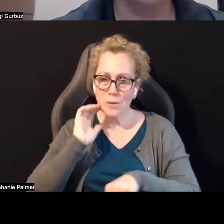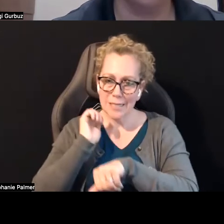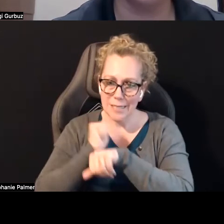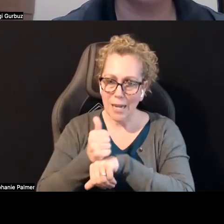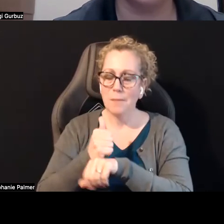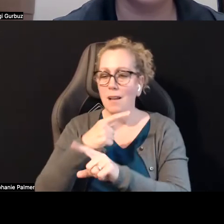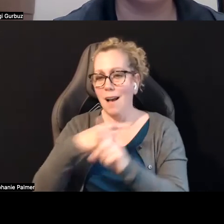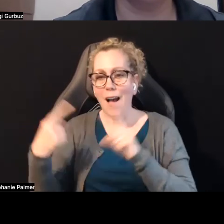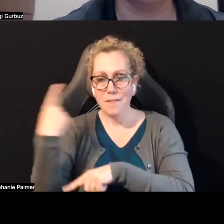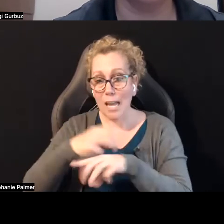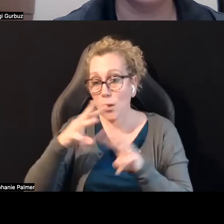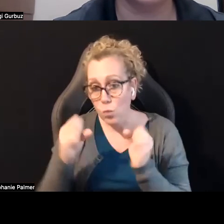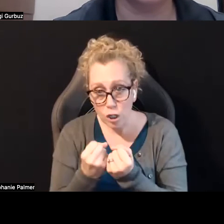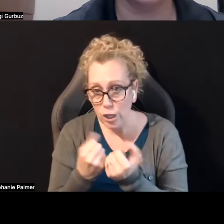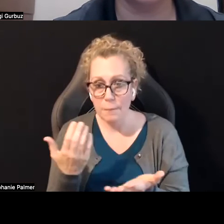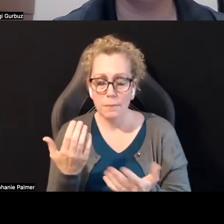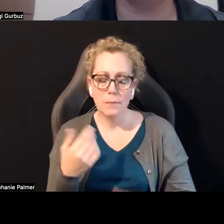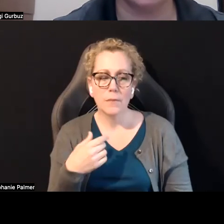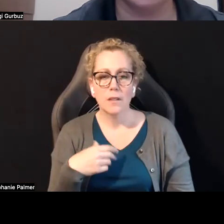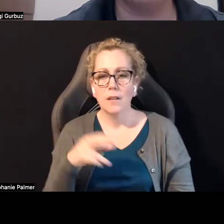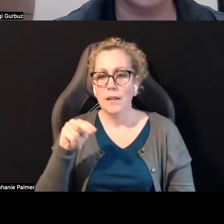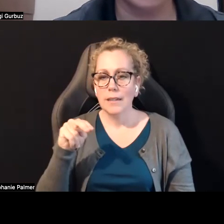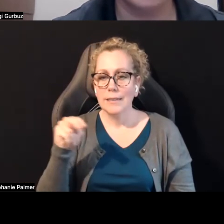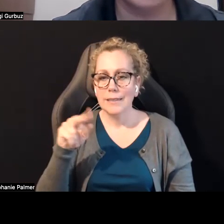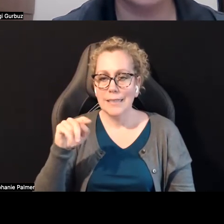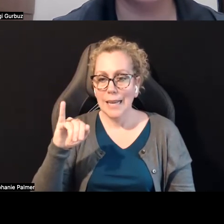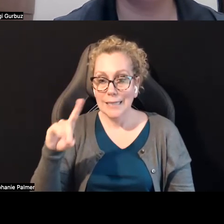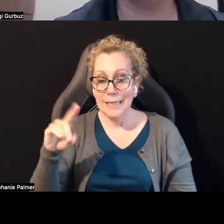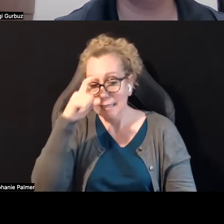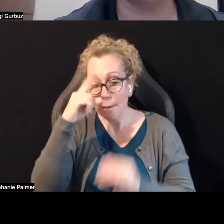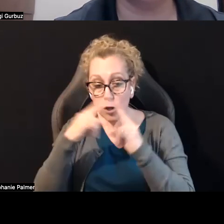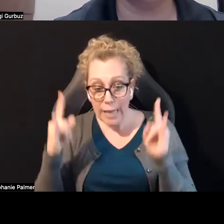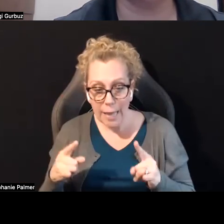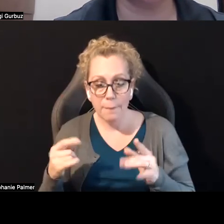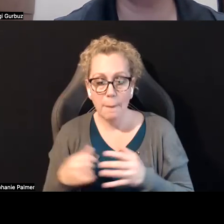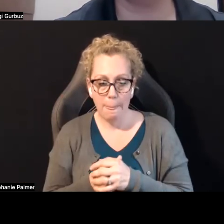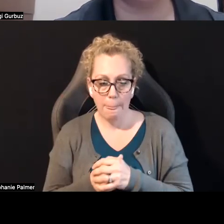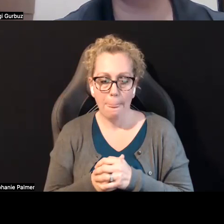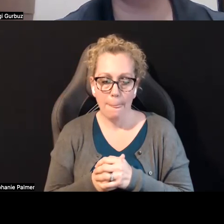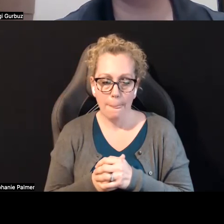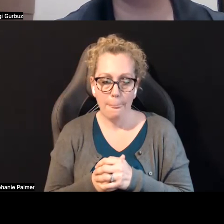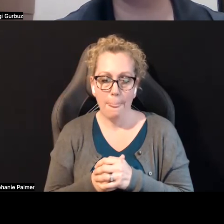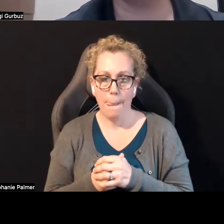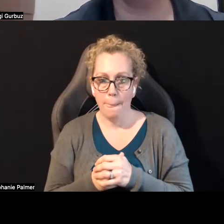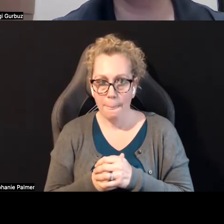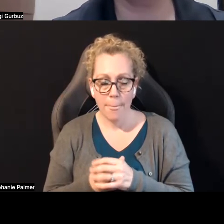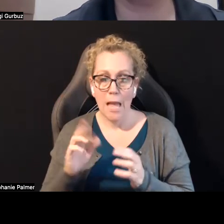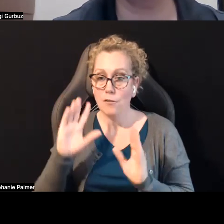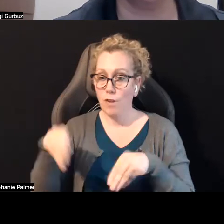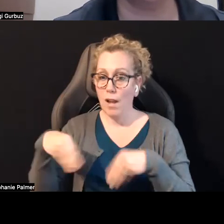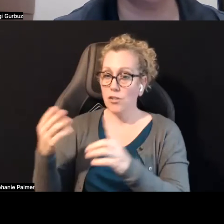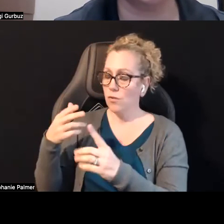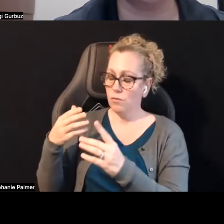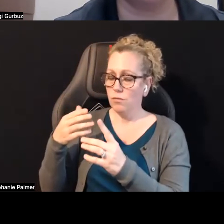workshops for NTID summer camps, and trying to provide the sensors to